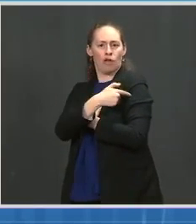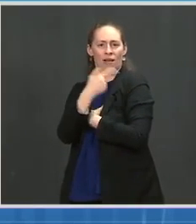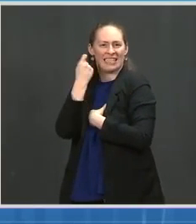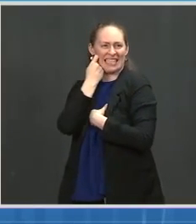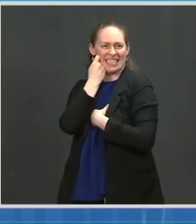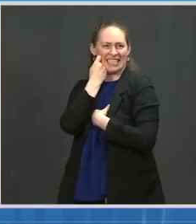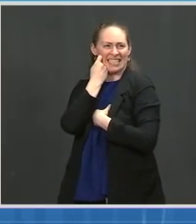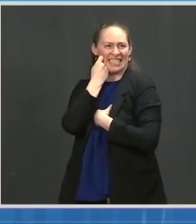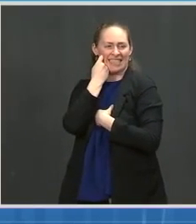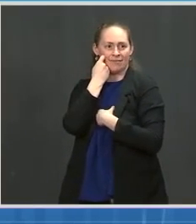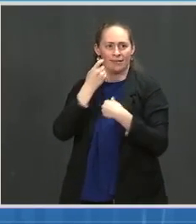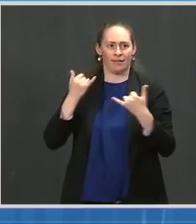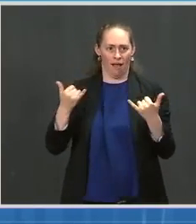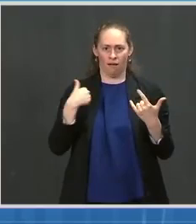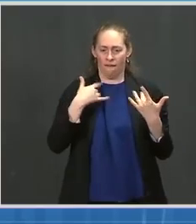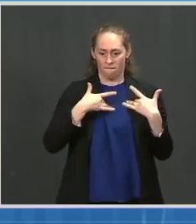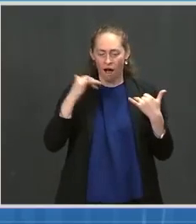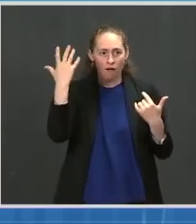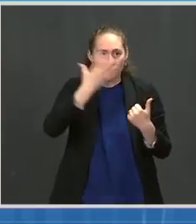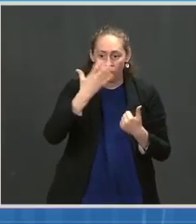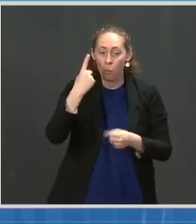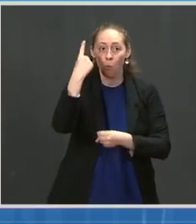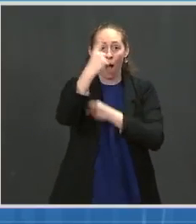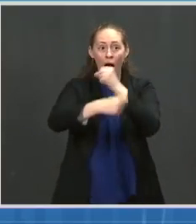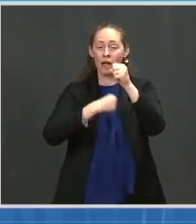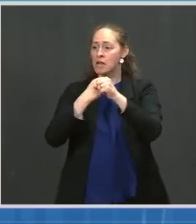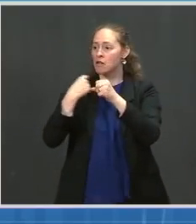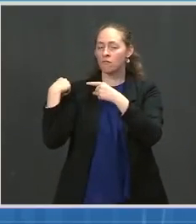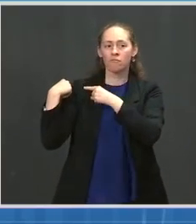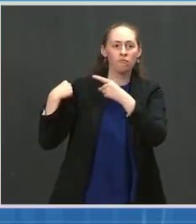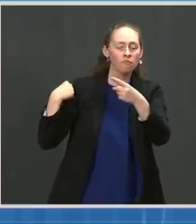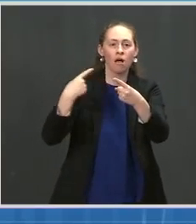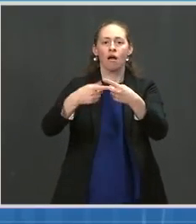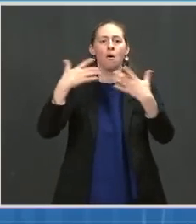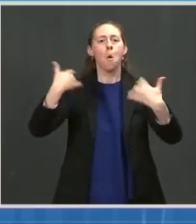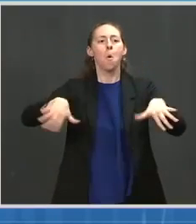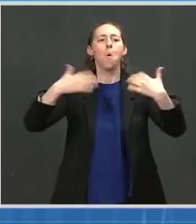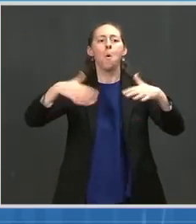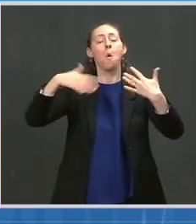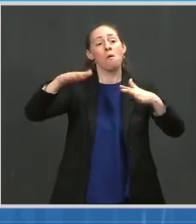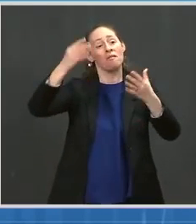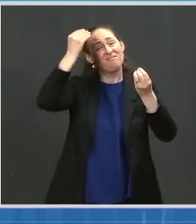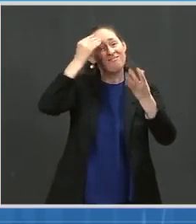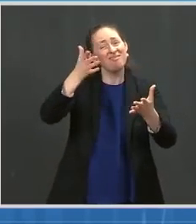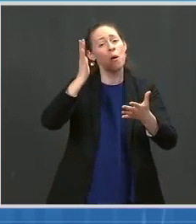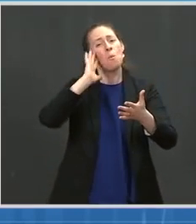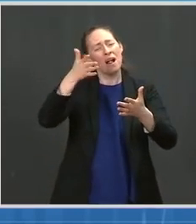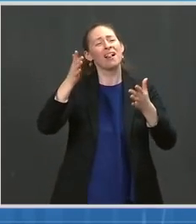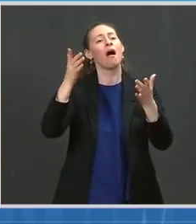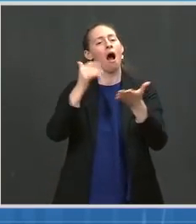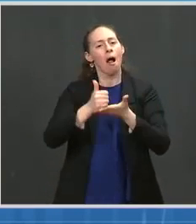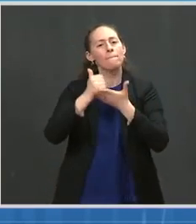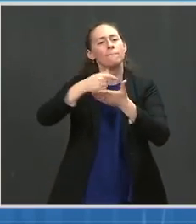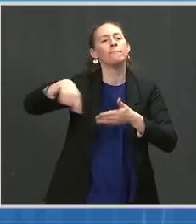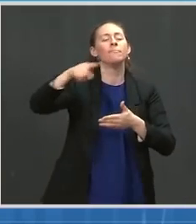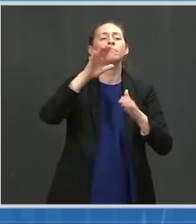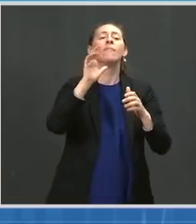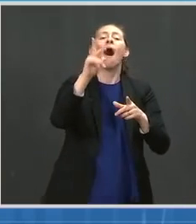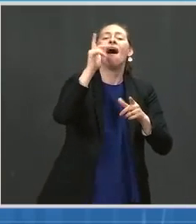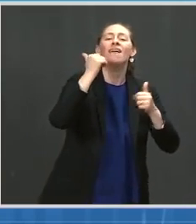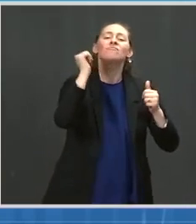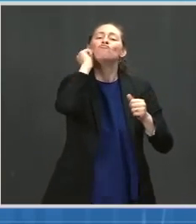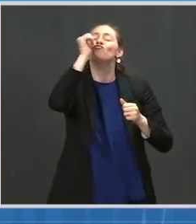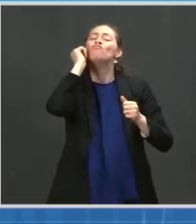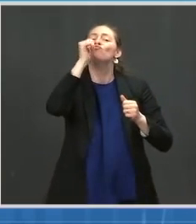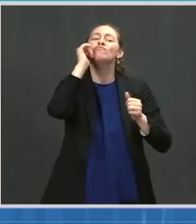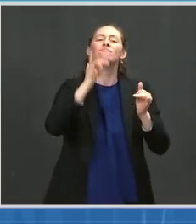in months. These vaccinations were made to help us return to our lives and to the people that we love. And that's why the president